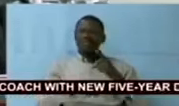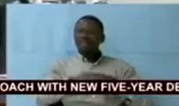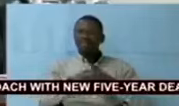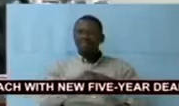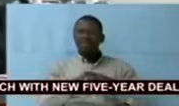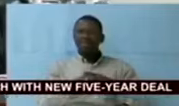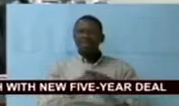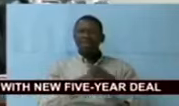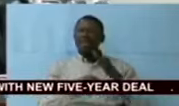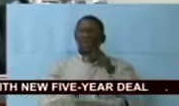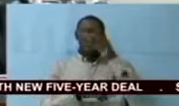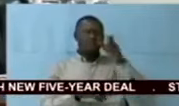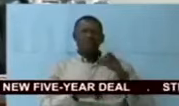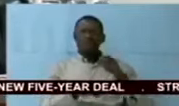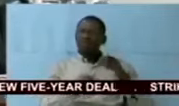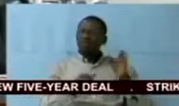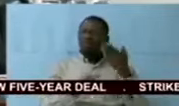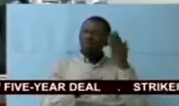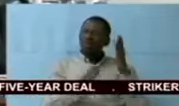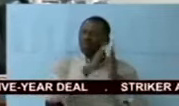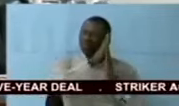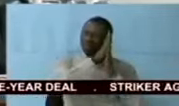Then everyone was in bed.